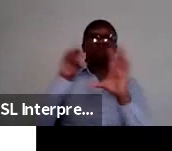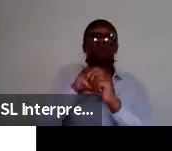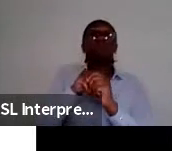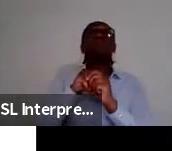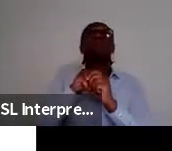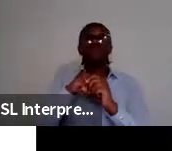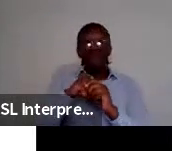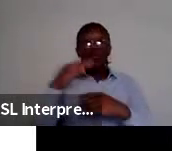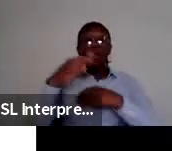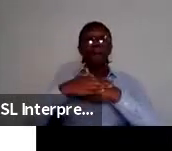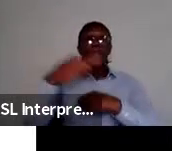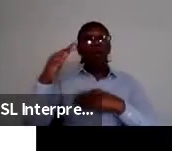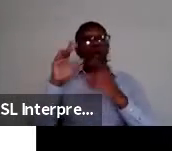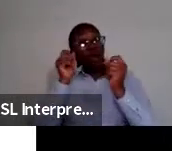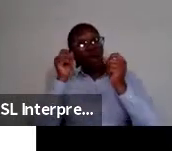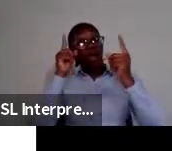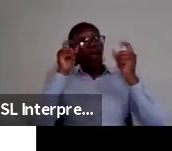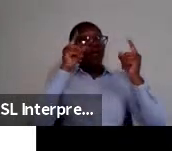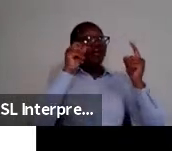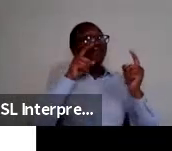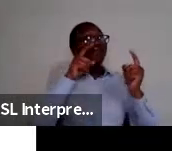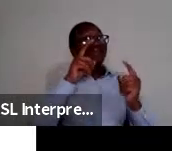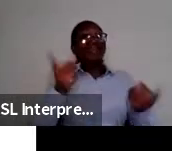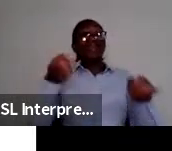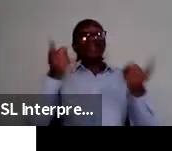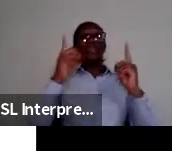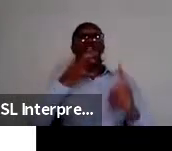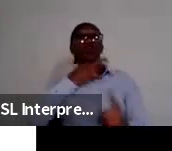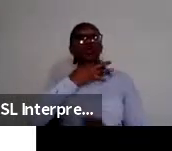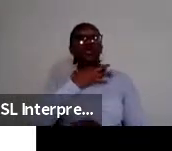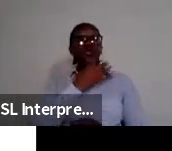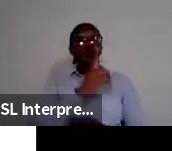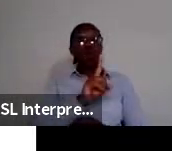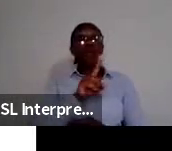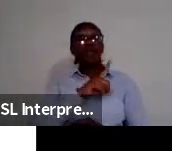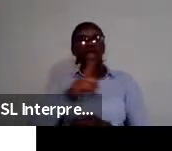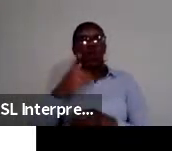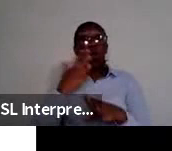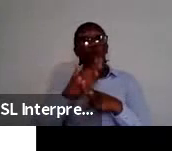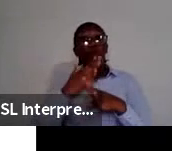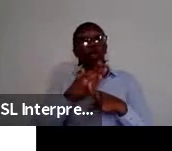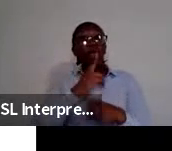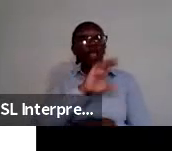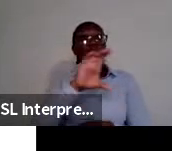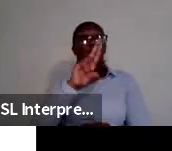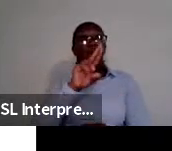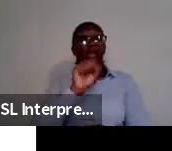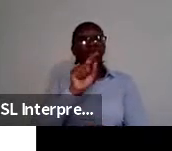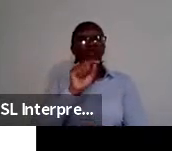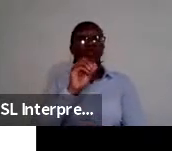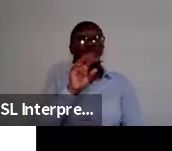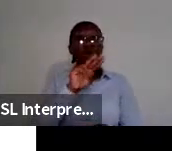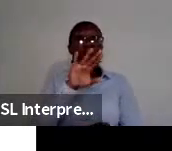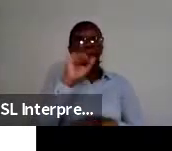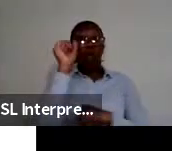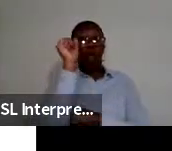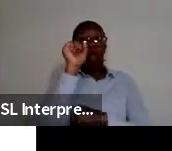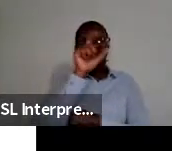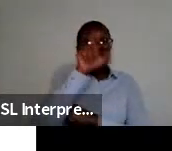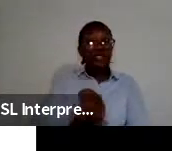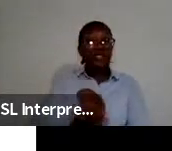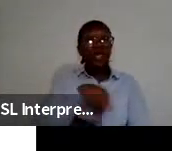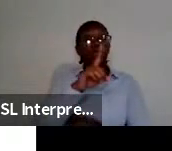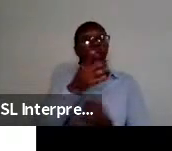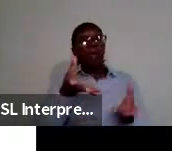the awareness in terms of the dangers of our customs officers and other law enforcement agencies when they